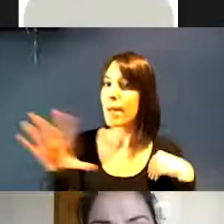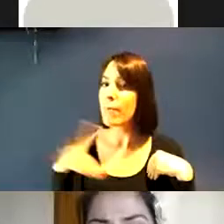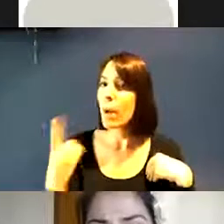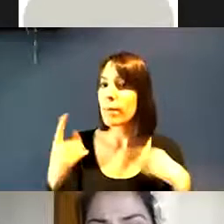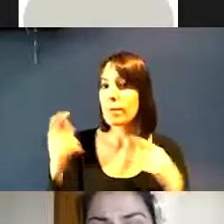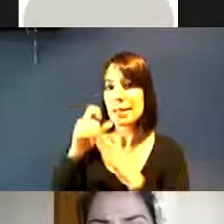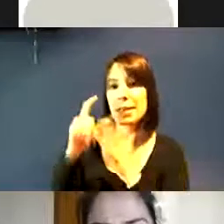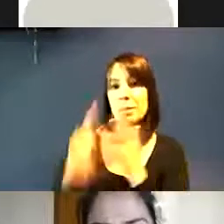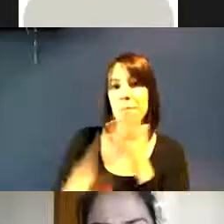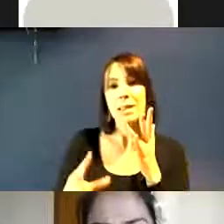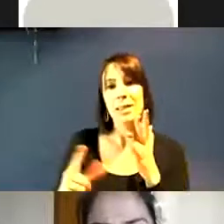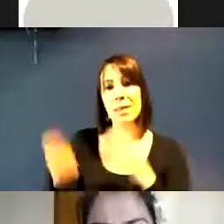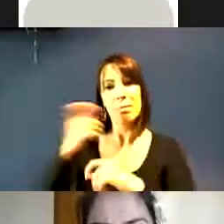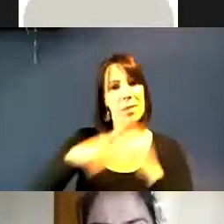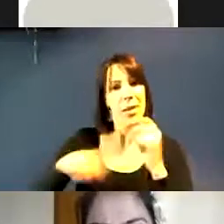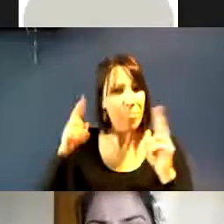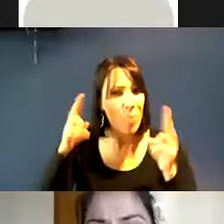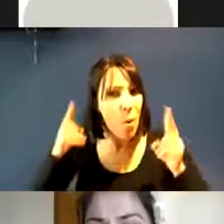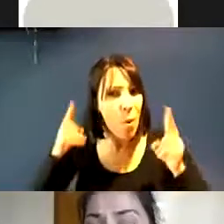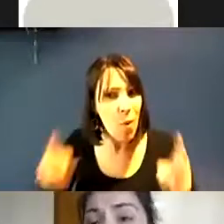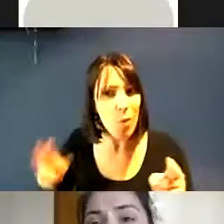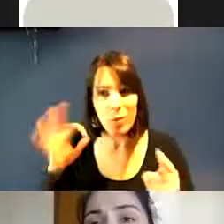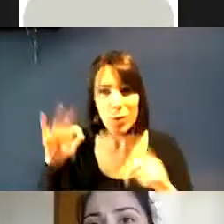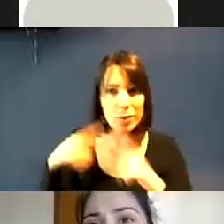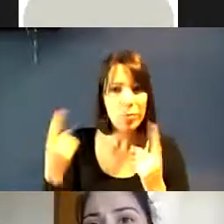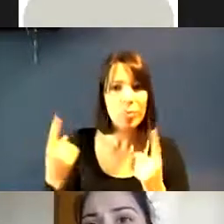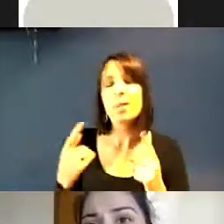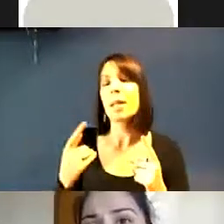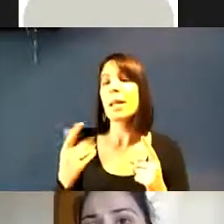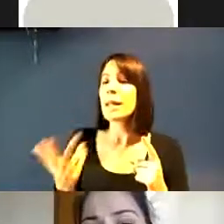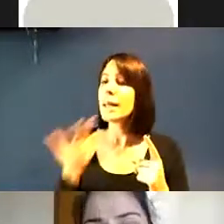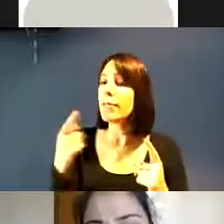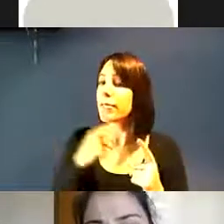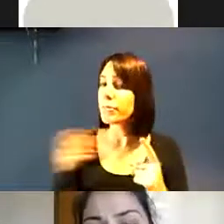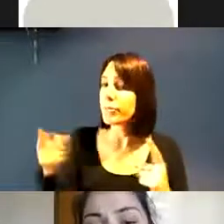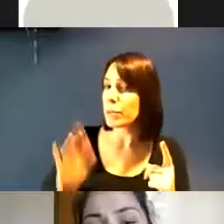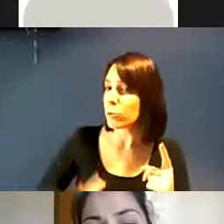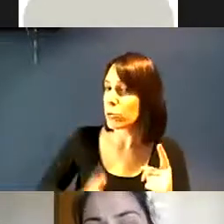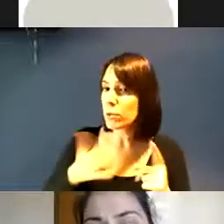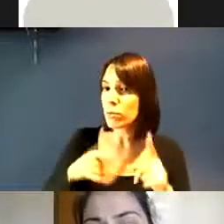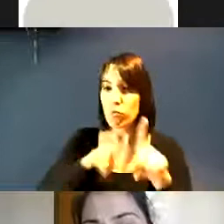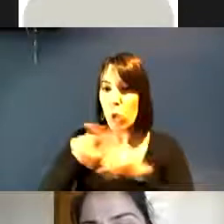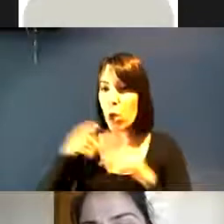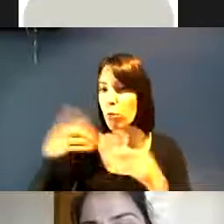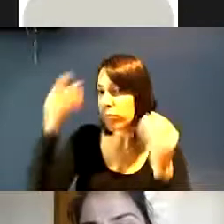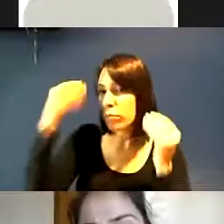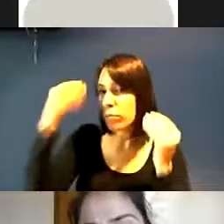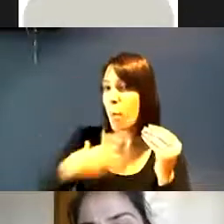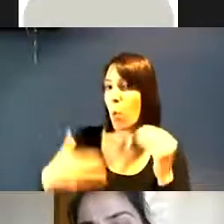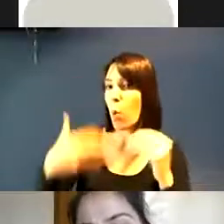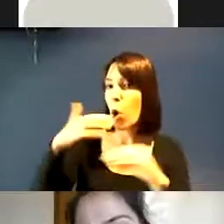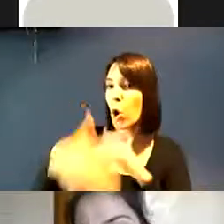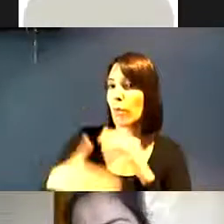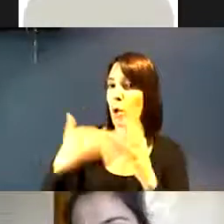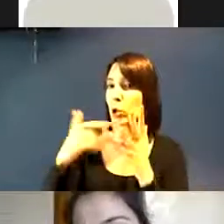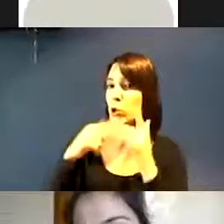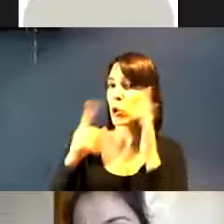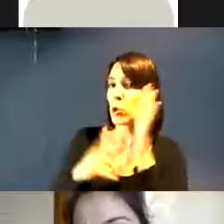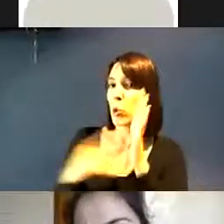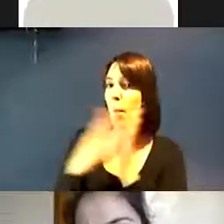if anyone is interested in learning more about the social model, we're going to cover a little bit more at the end.